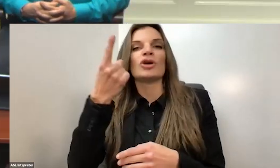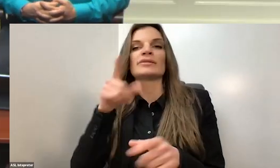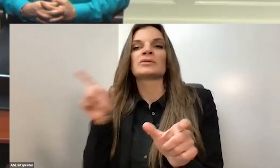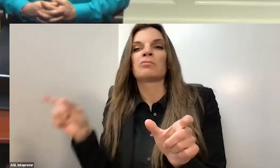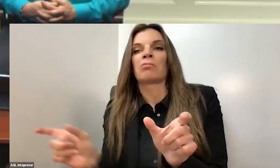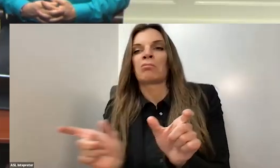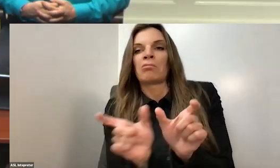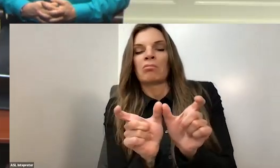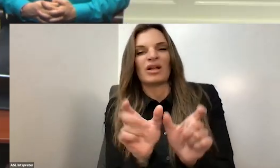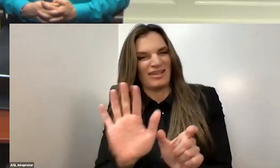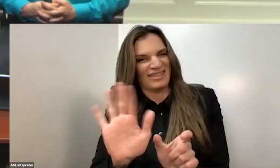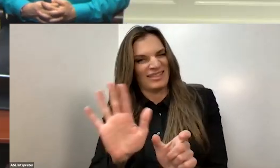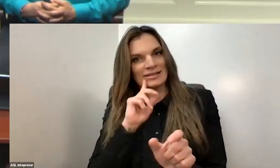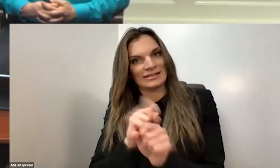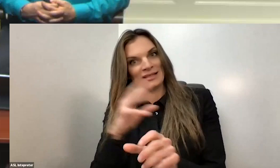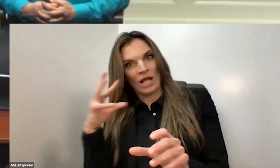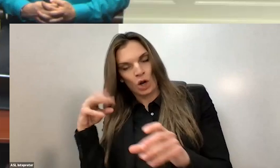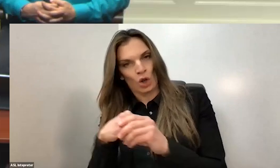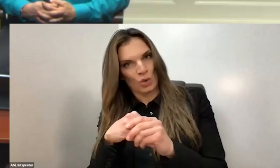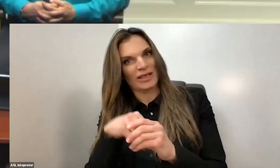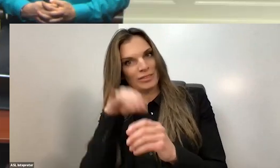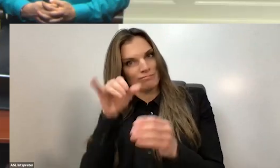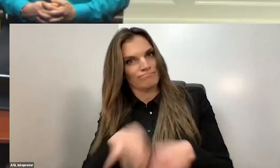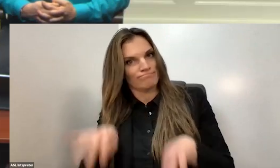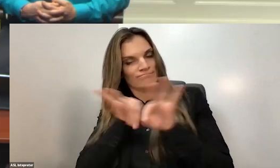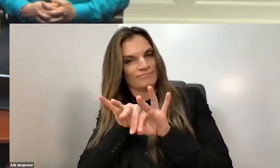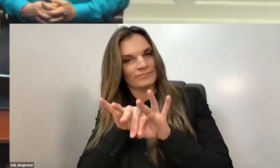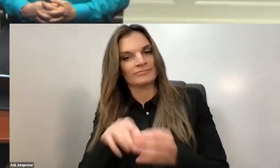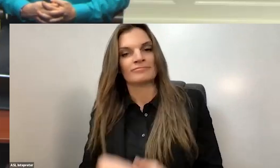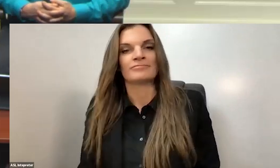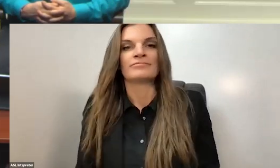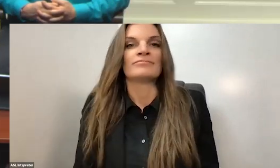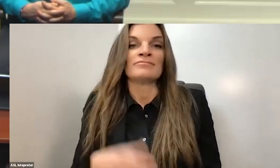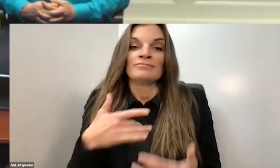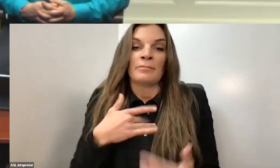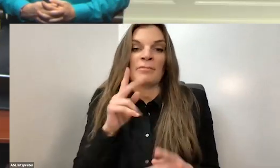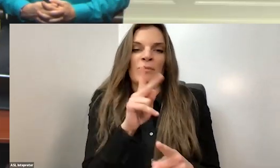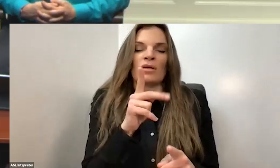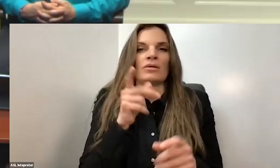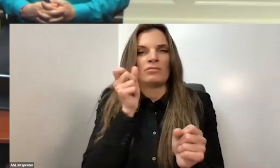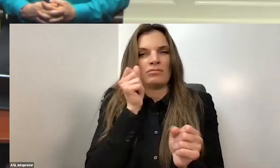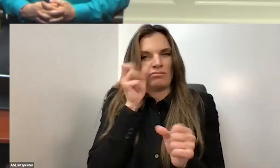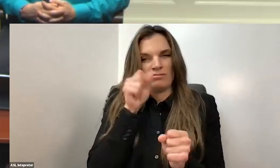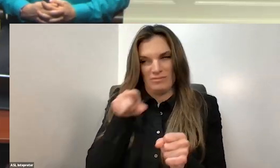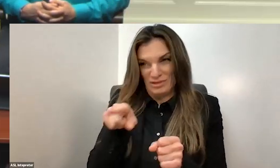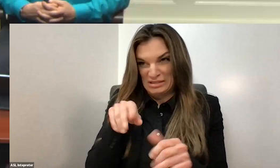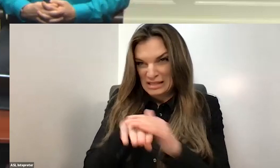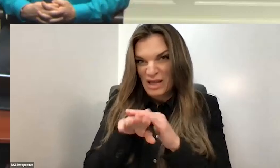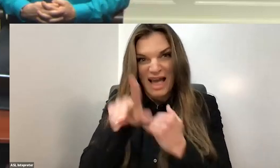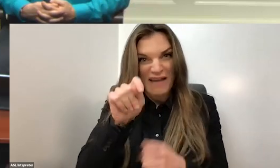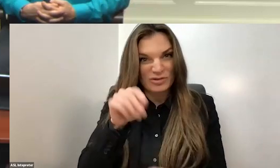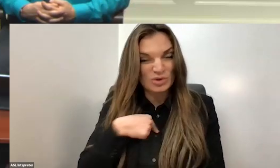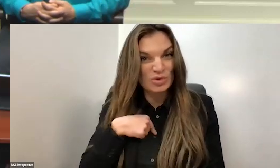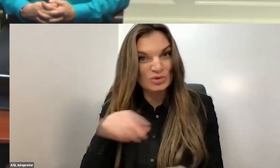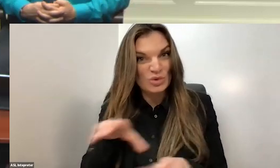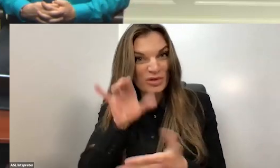people, it is a surprise at the beginning in a project, but as you start building that muscle and getting people to